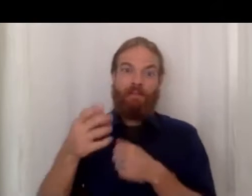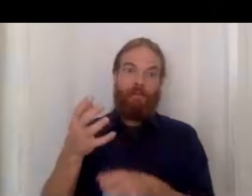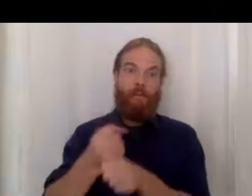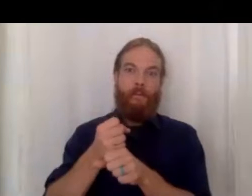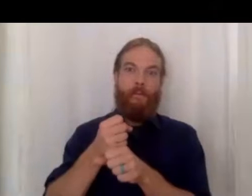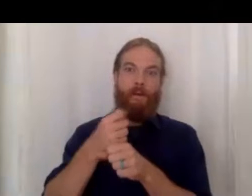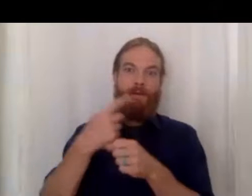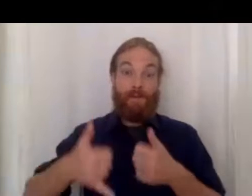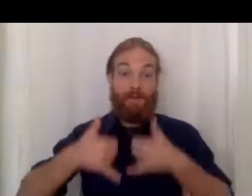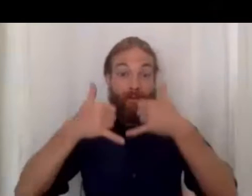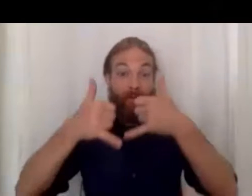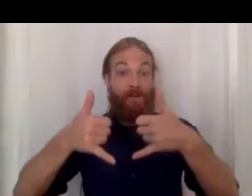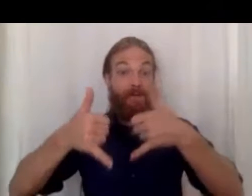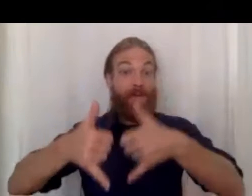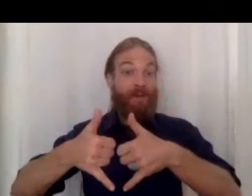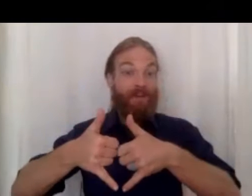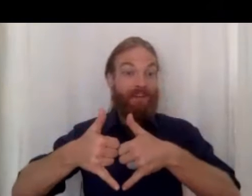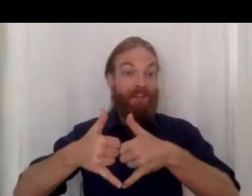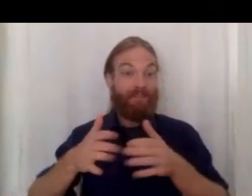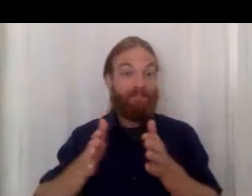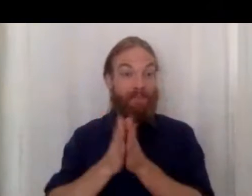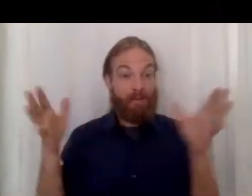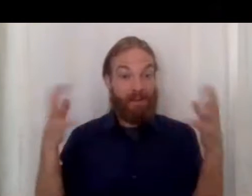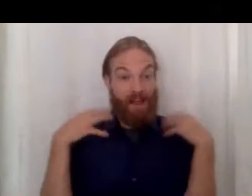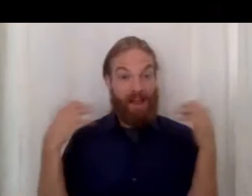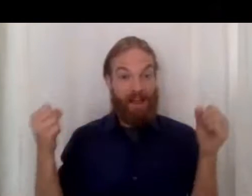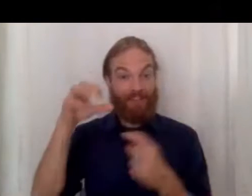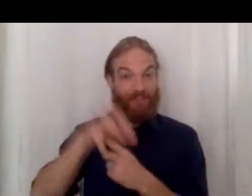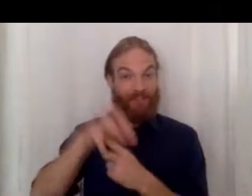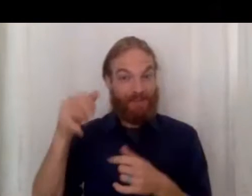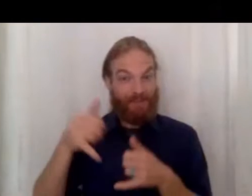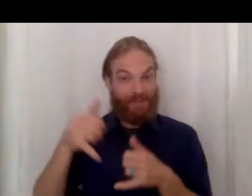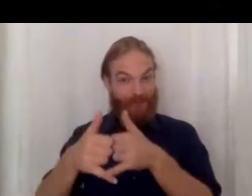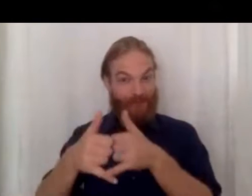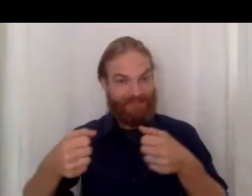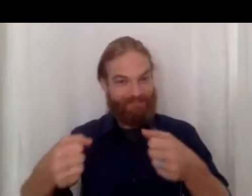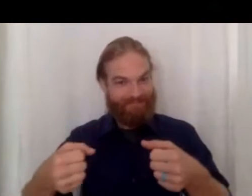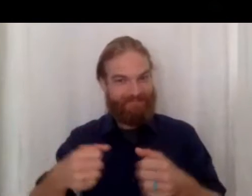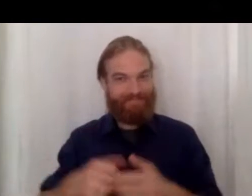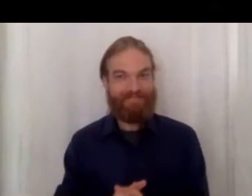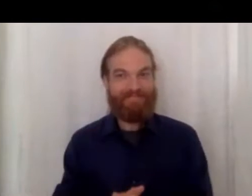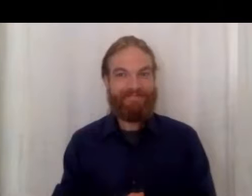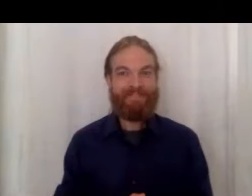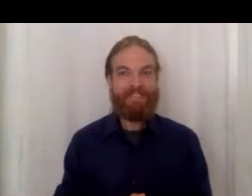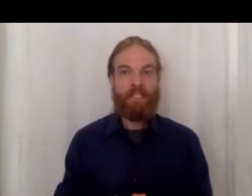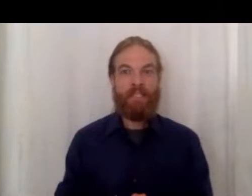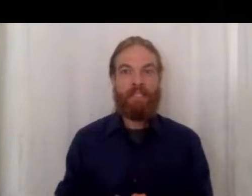All right, we should be good. Ready? 1, 2, 3.